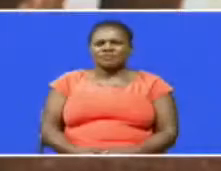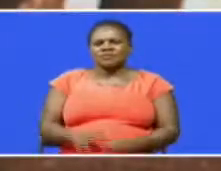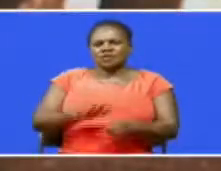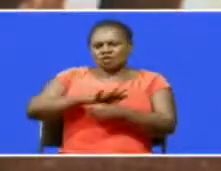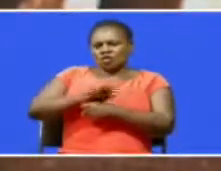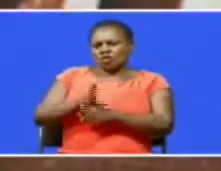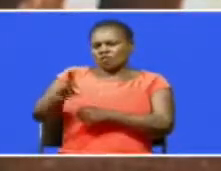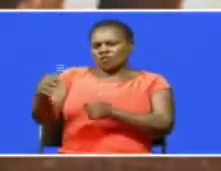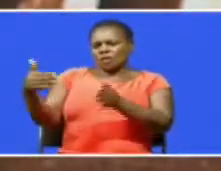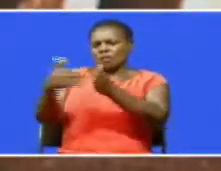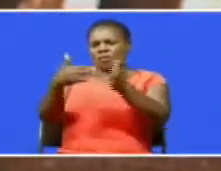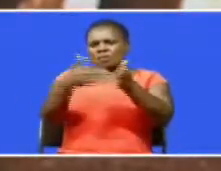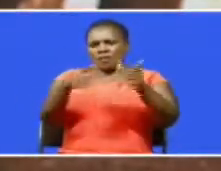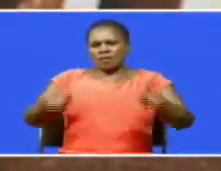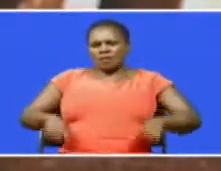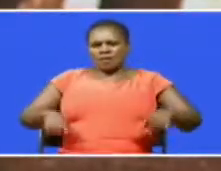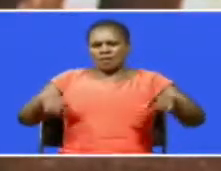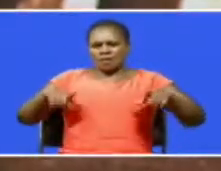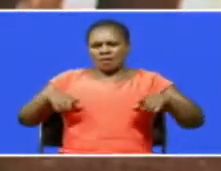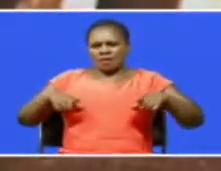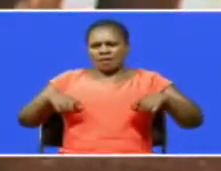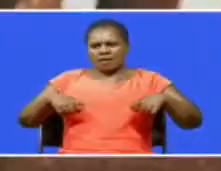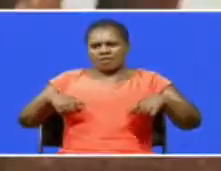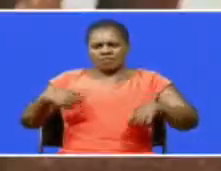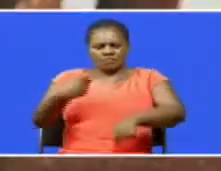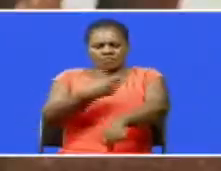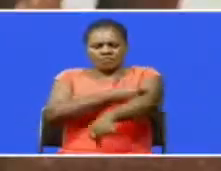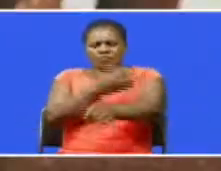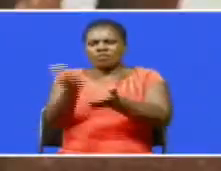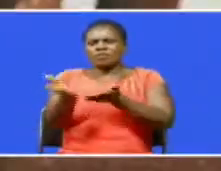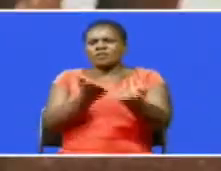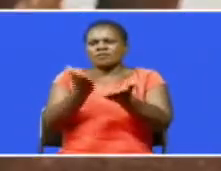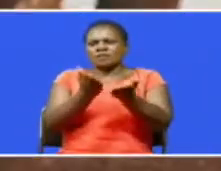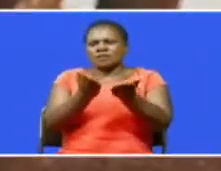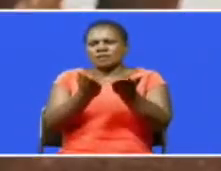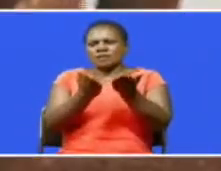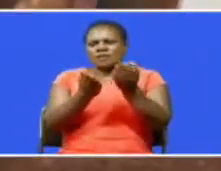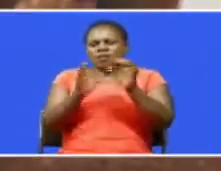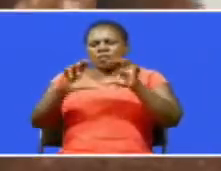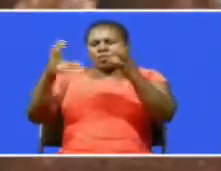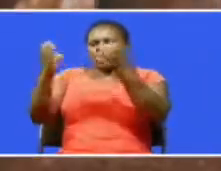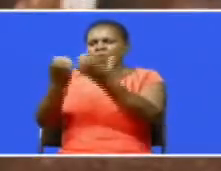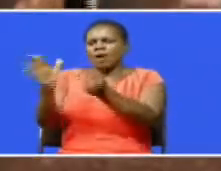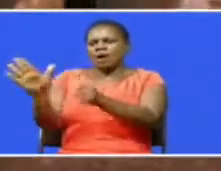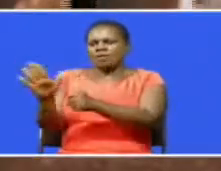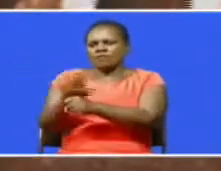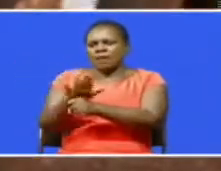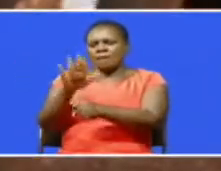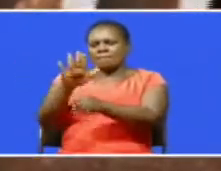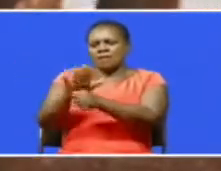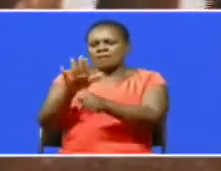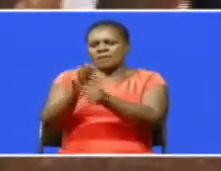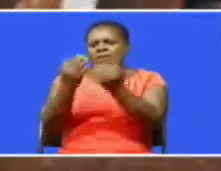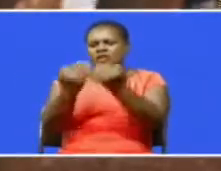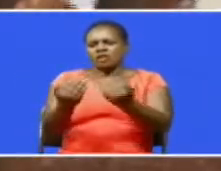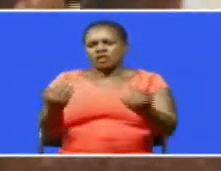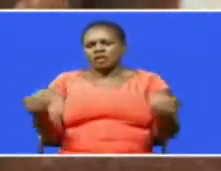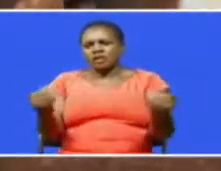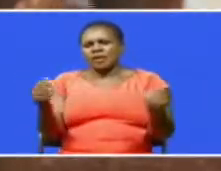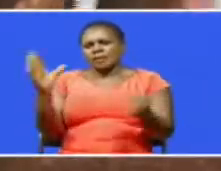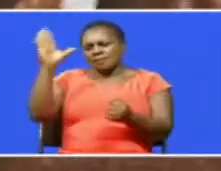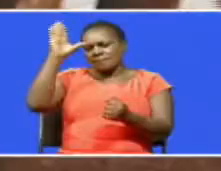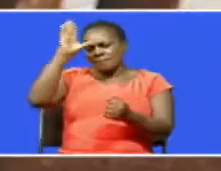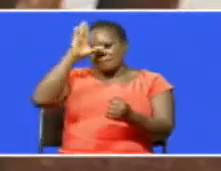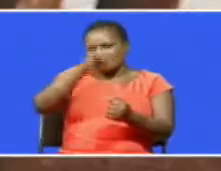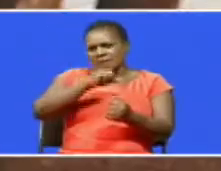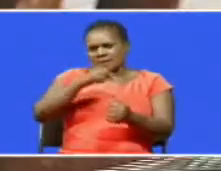COVID-19 disrupted life-saving immunization services across the globe. Millions of children either skipped